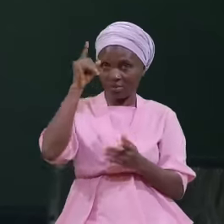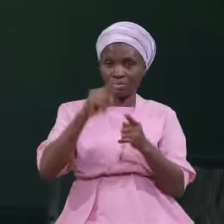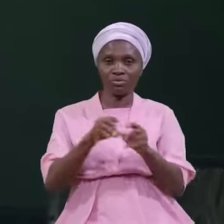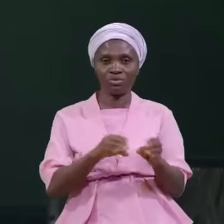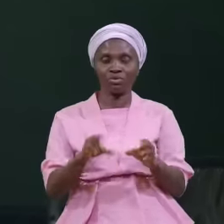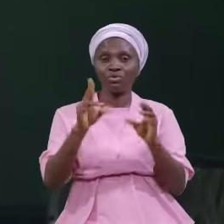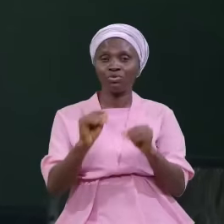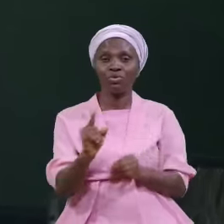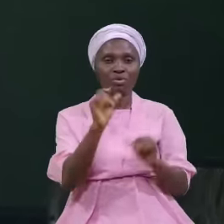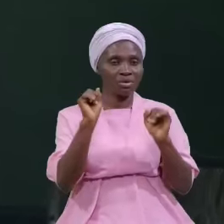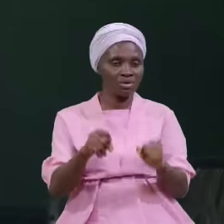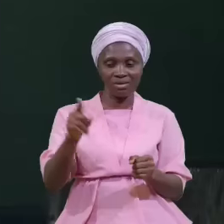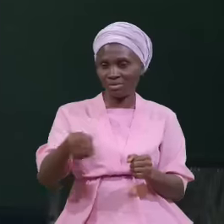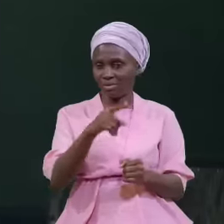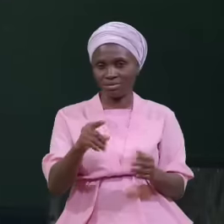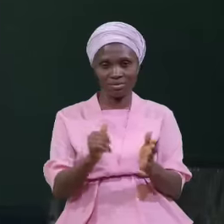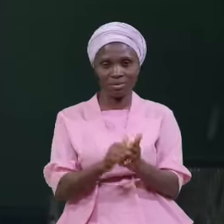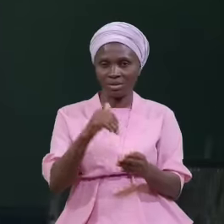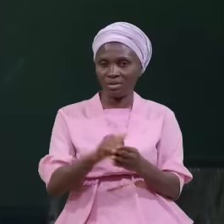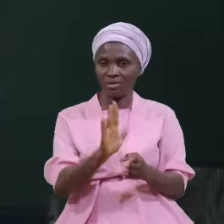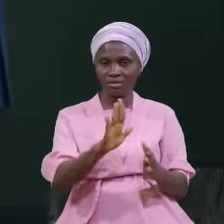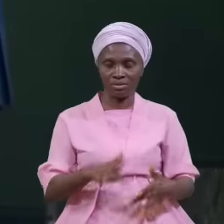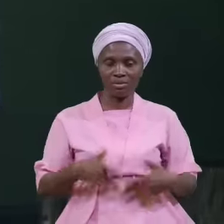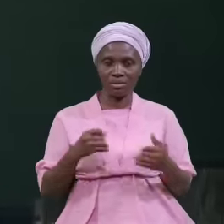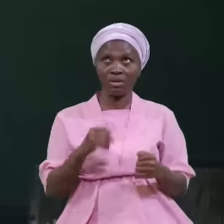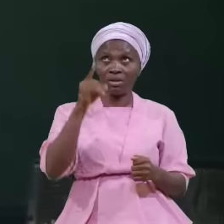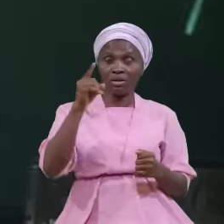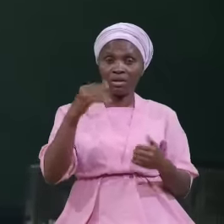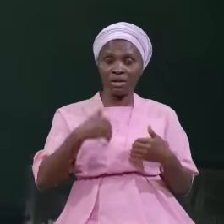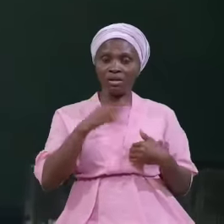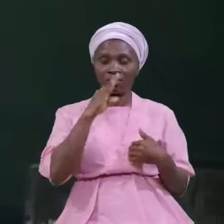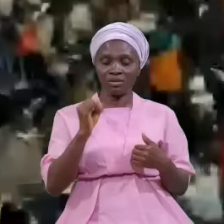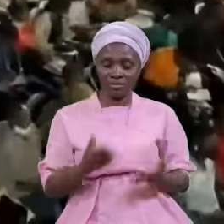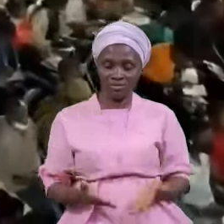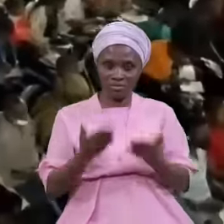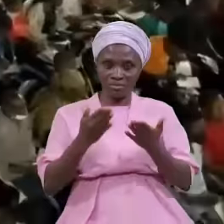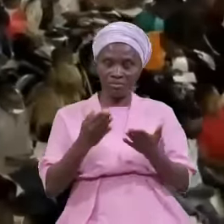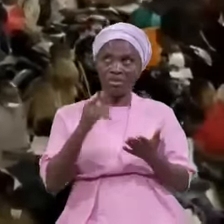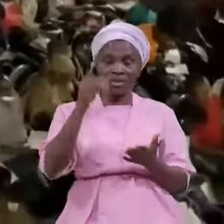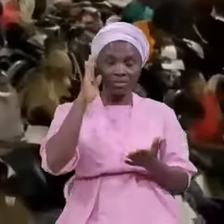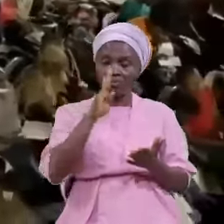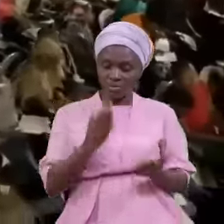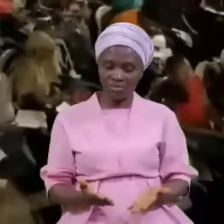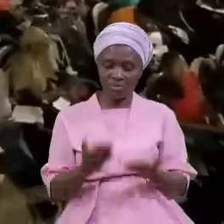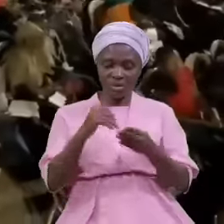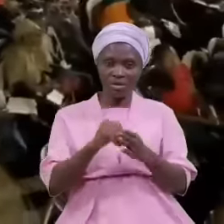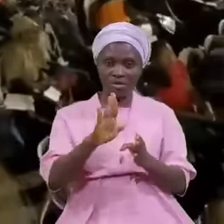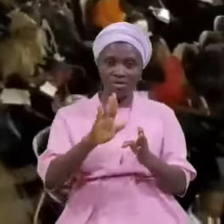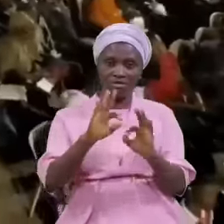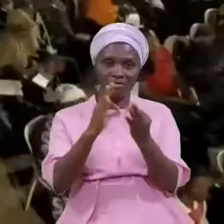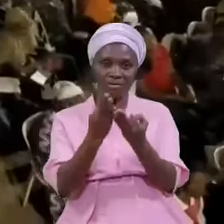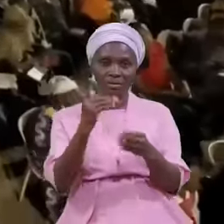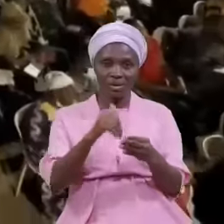that in your life. He'll be exalted in your life. He'll be exalted in your family. He'll be exalted in